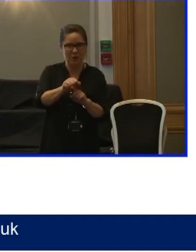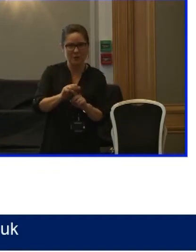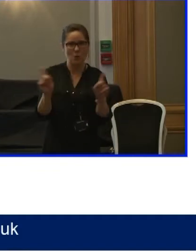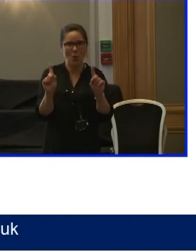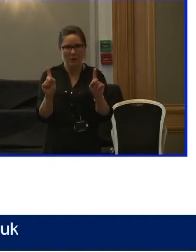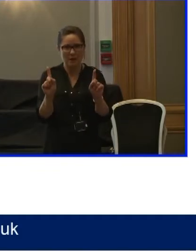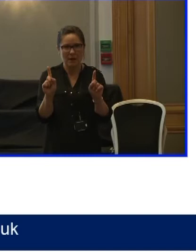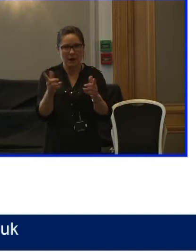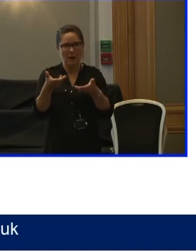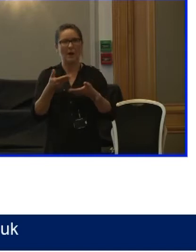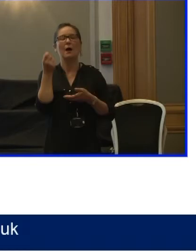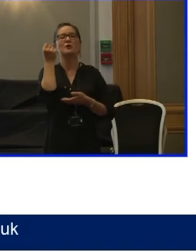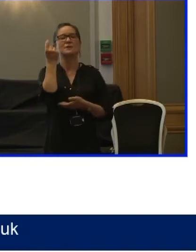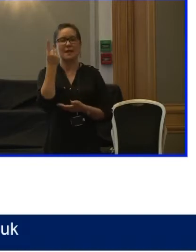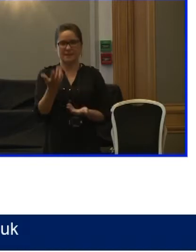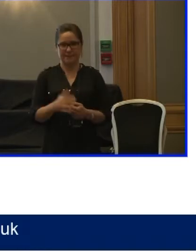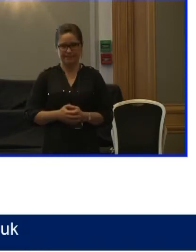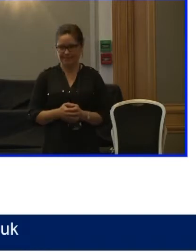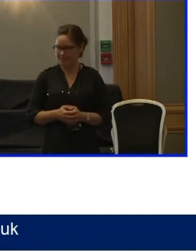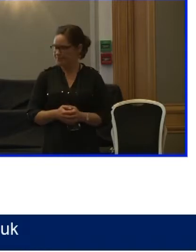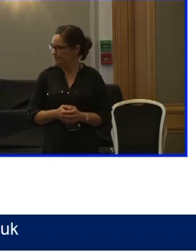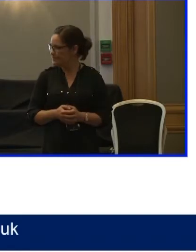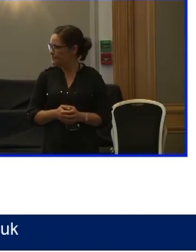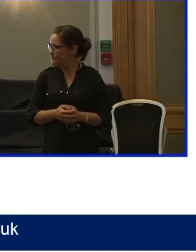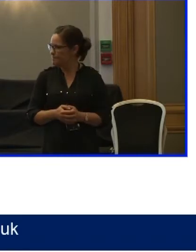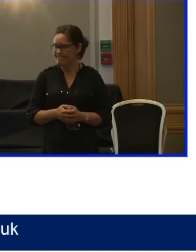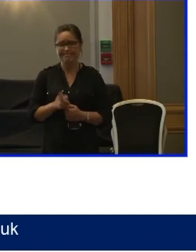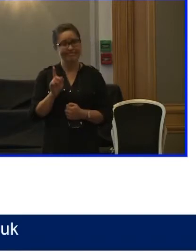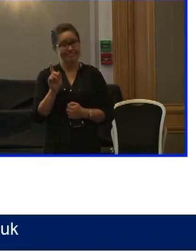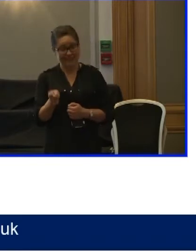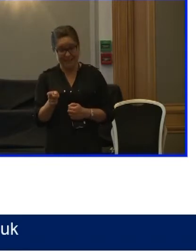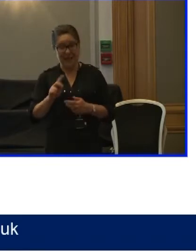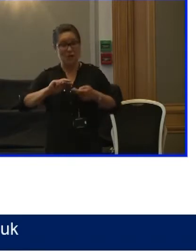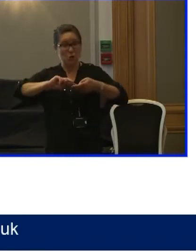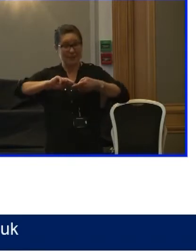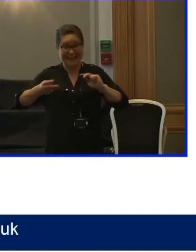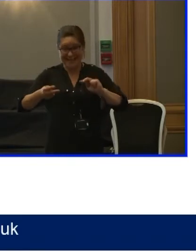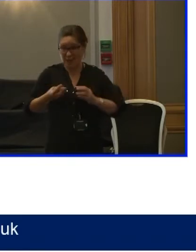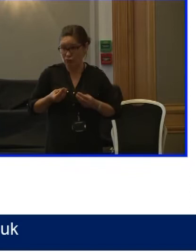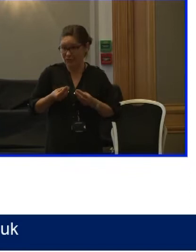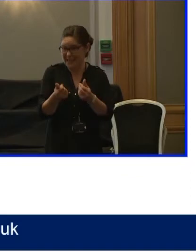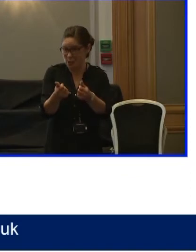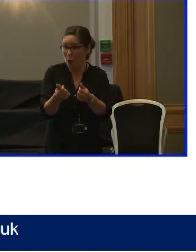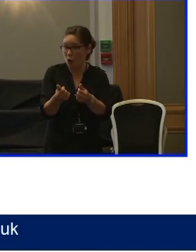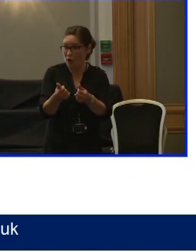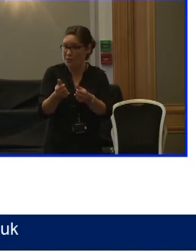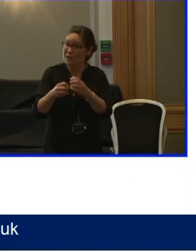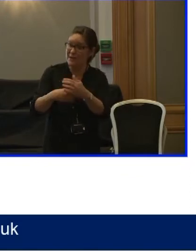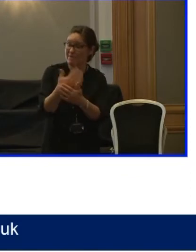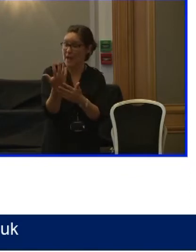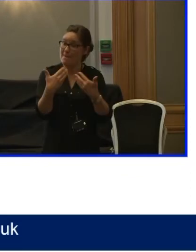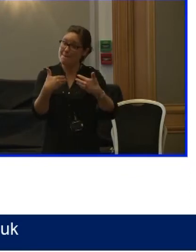diagnosis. We are delighted that our Unlock Genetics resource, which was developed as a direct result of